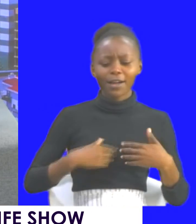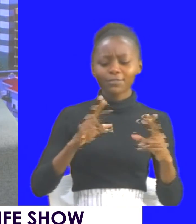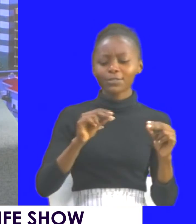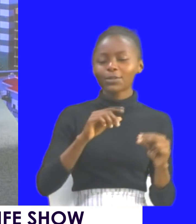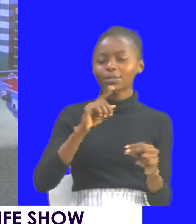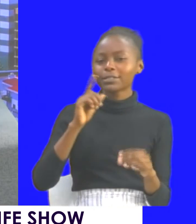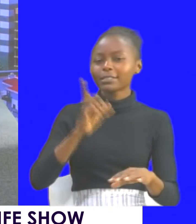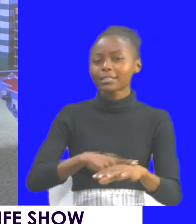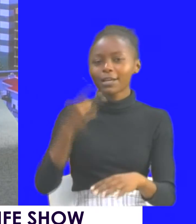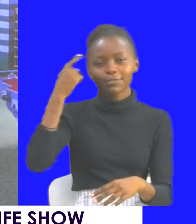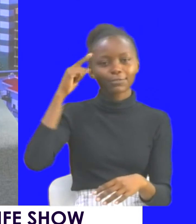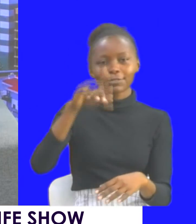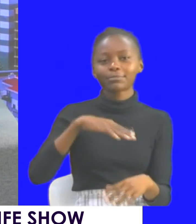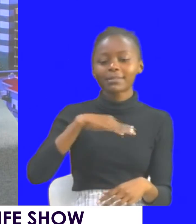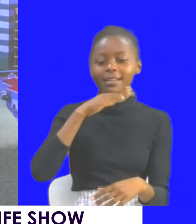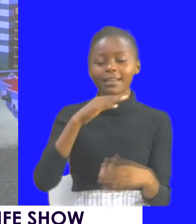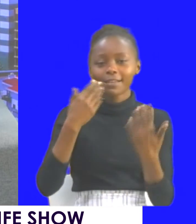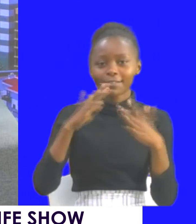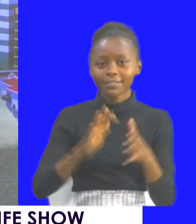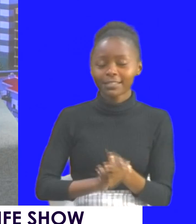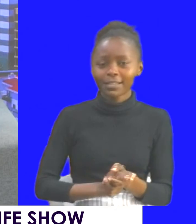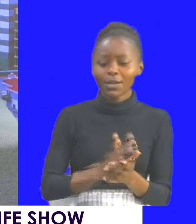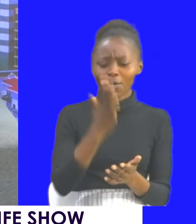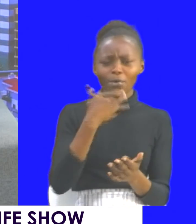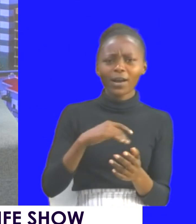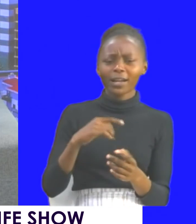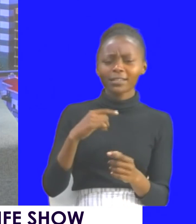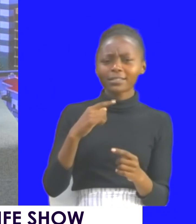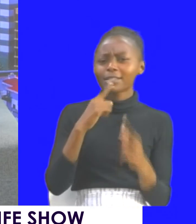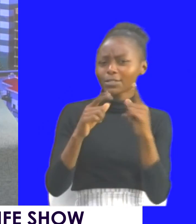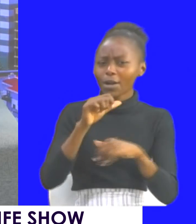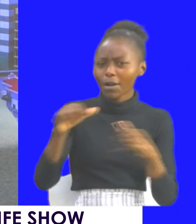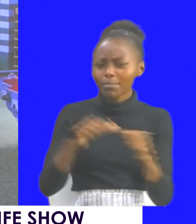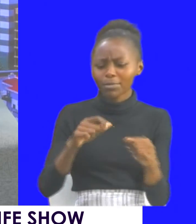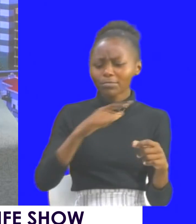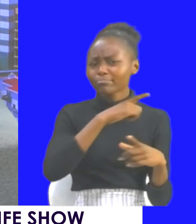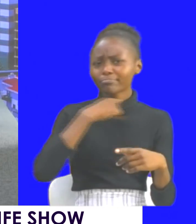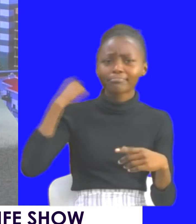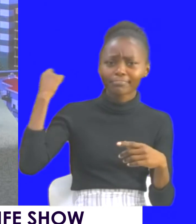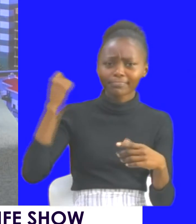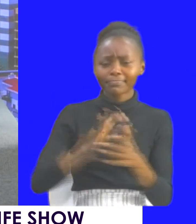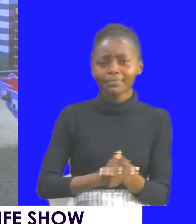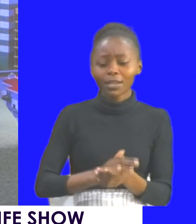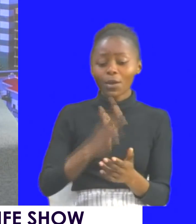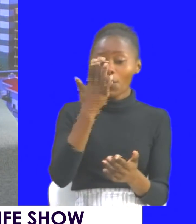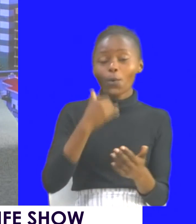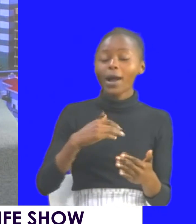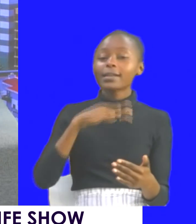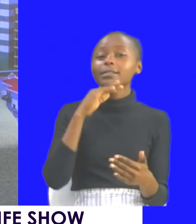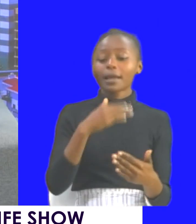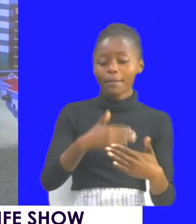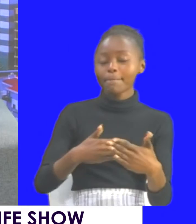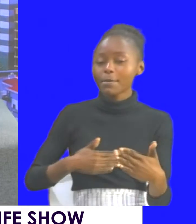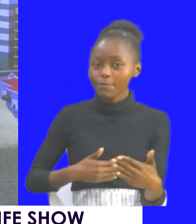die. Why should you talk of suicide? Why should you die before you are dead?